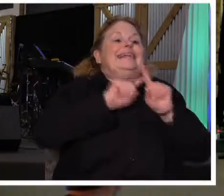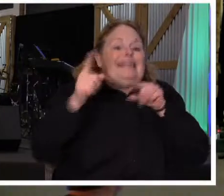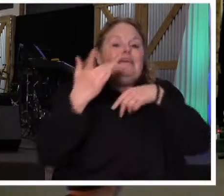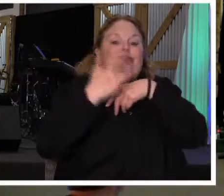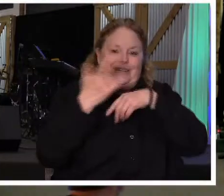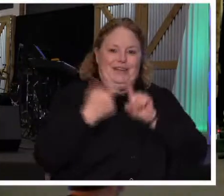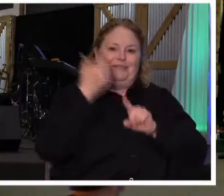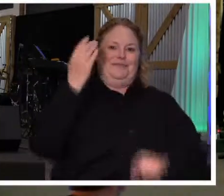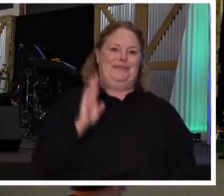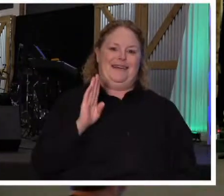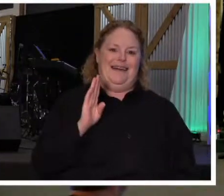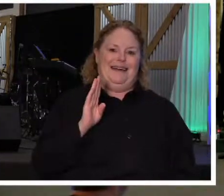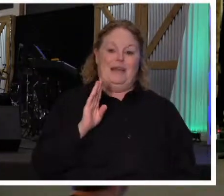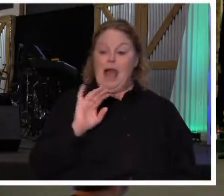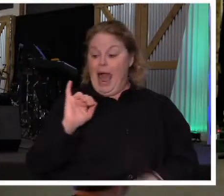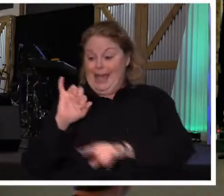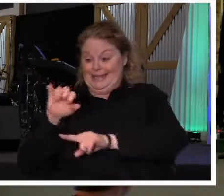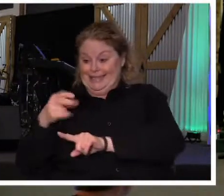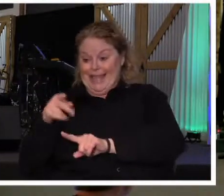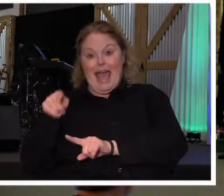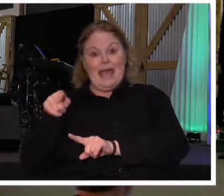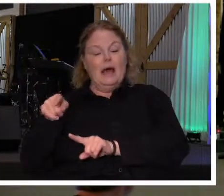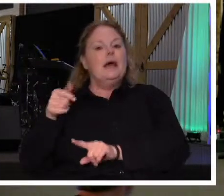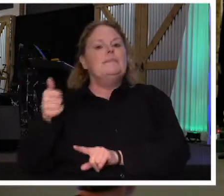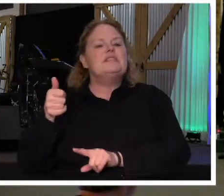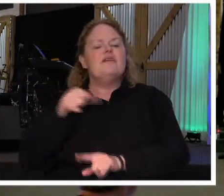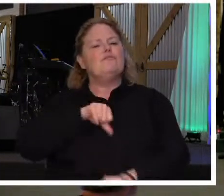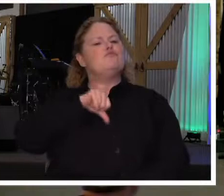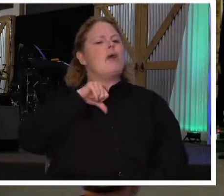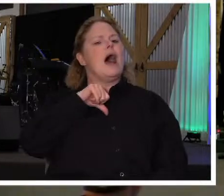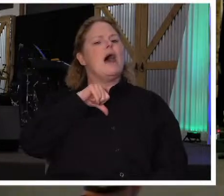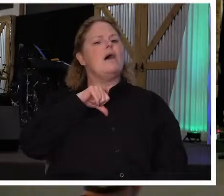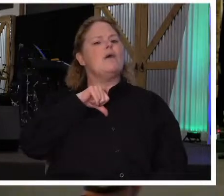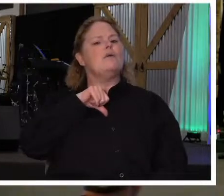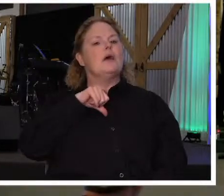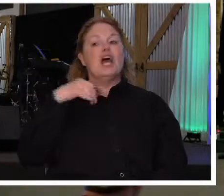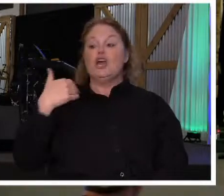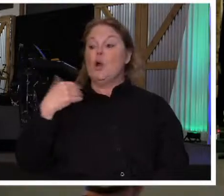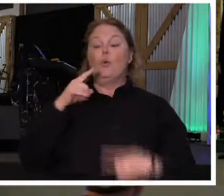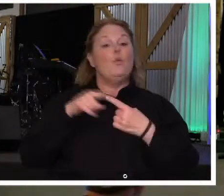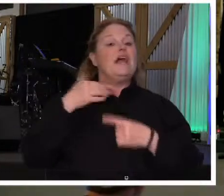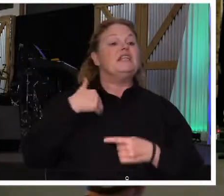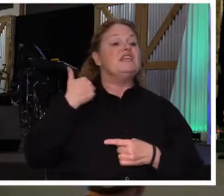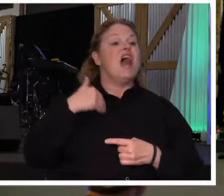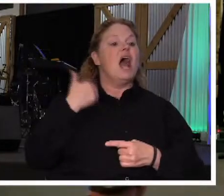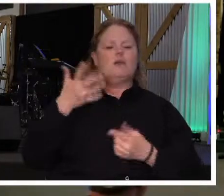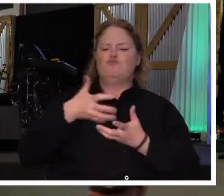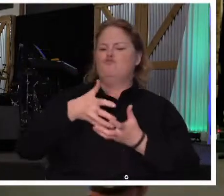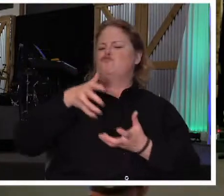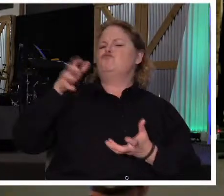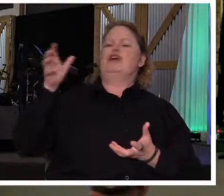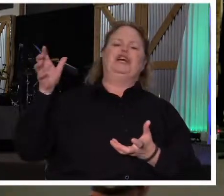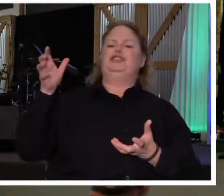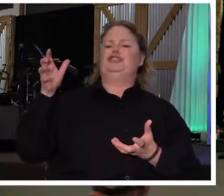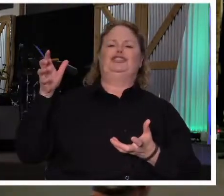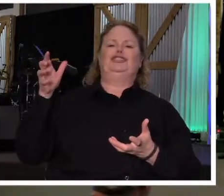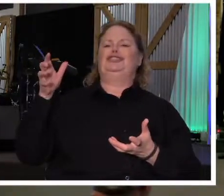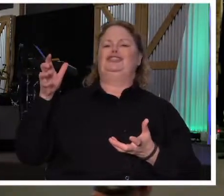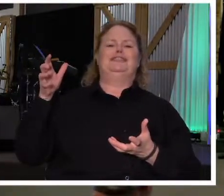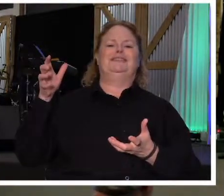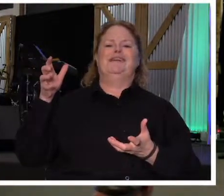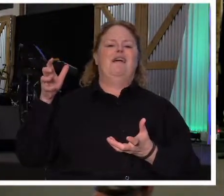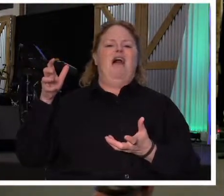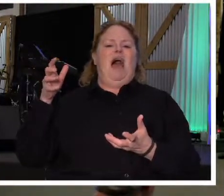things. You see, Isaiah was a proud man. And as a young man, he was one of the elites of his society. And so he enters